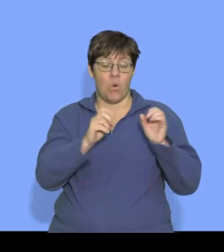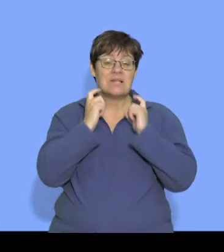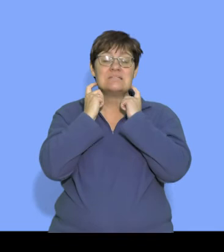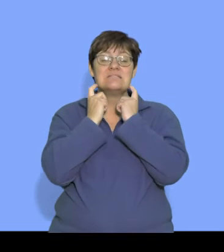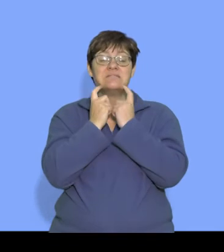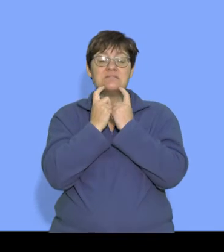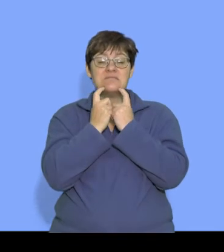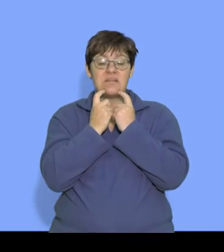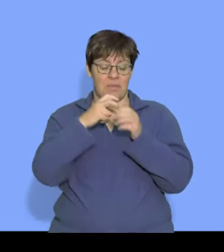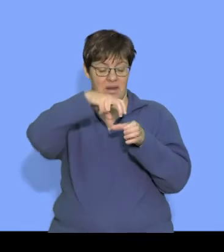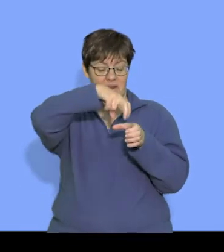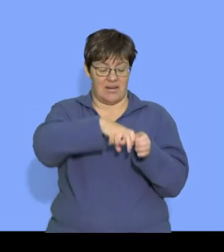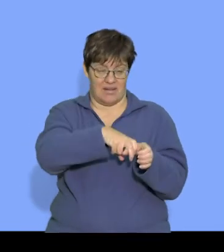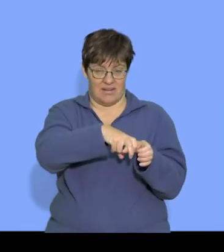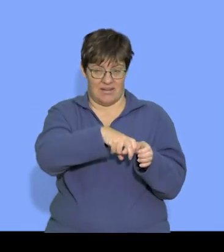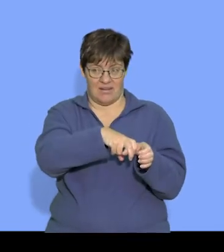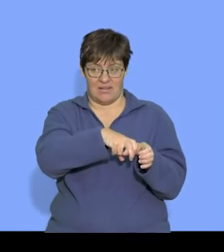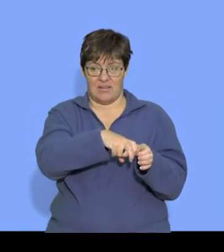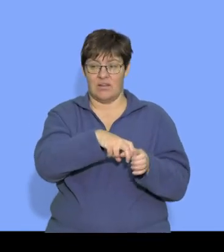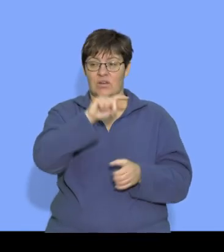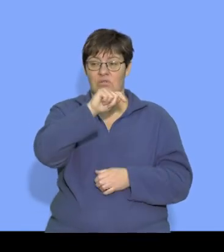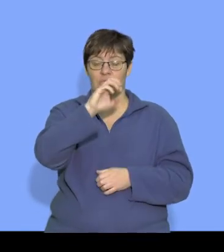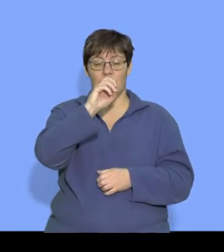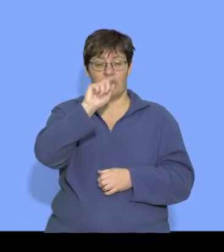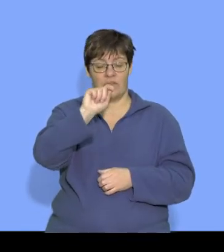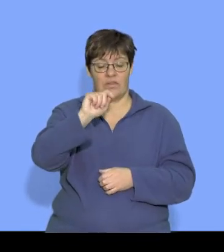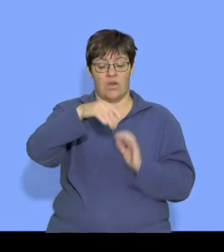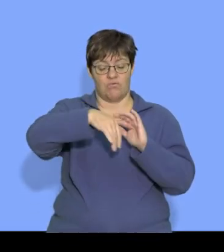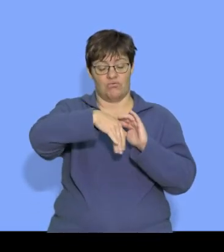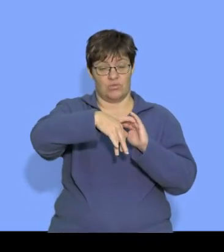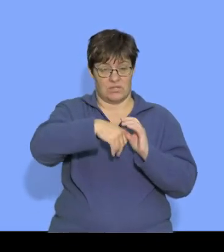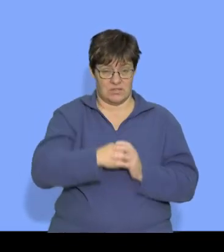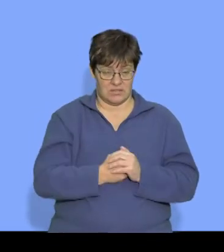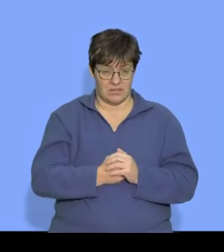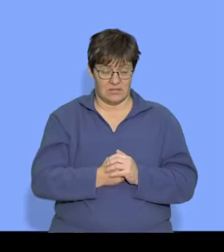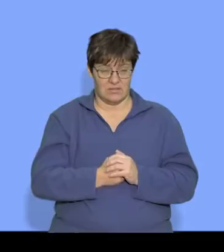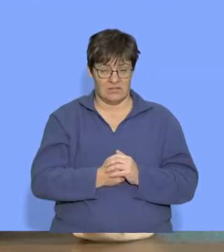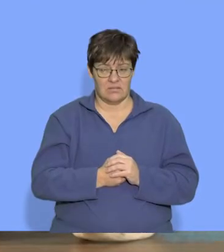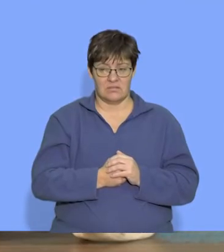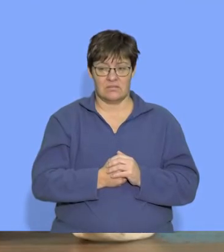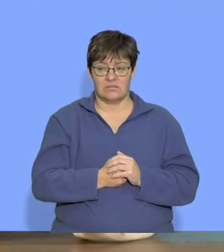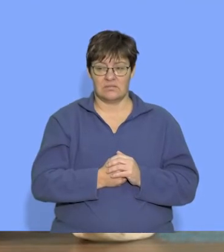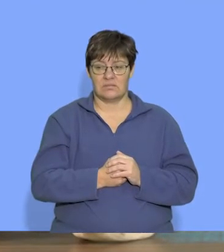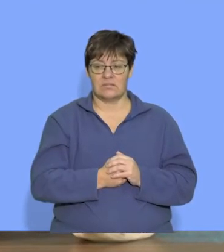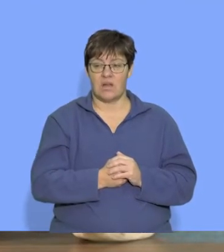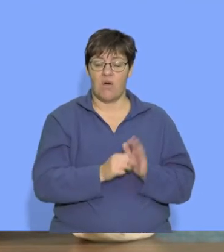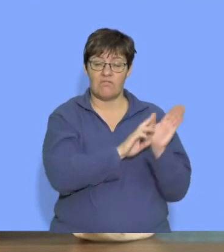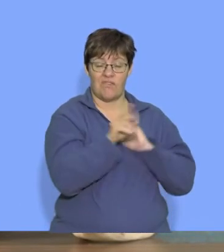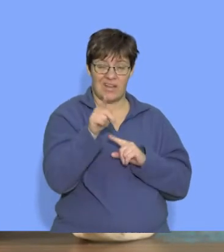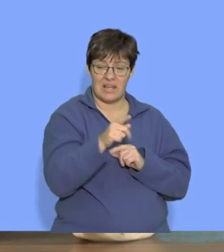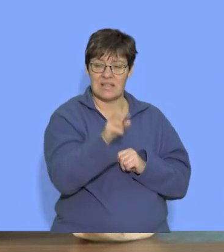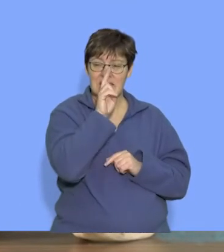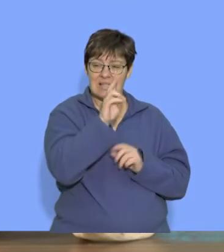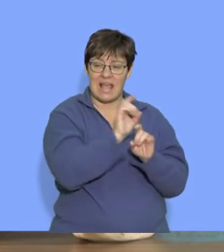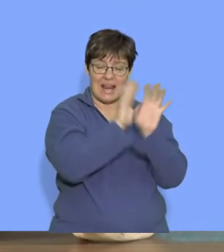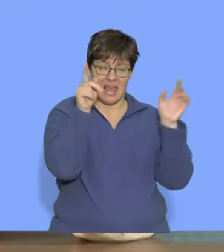is the part that is resting, so it's called the tooth root. And so if we do look at, I'm going to try and refer to this,